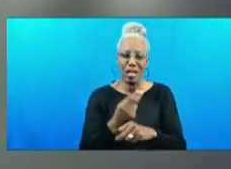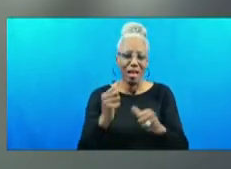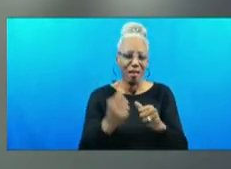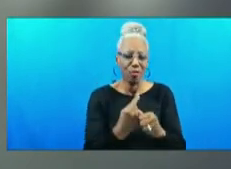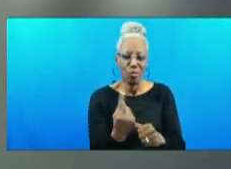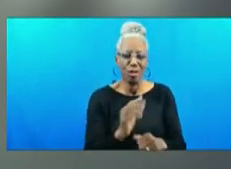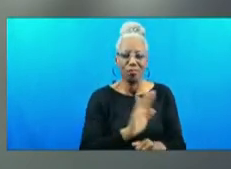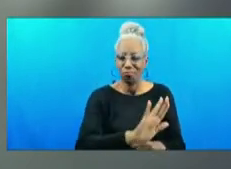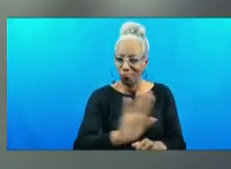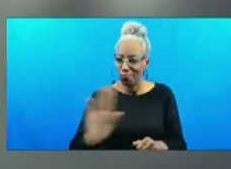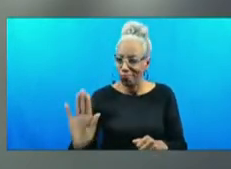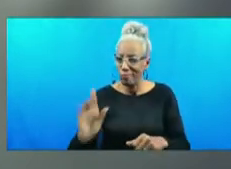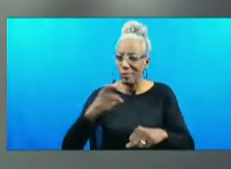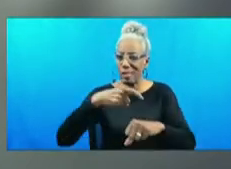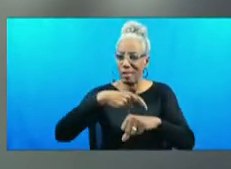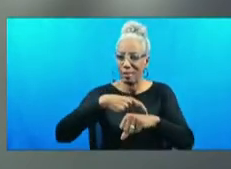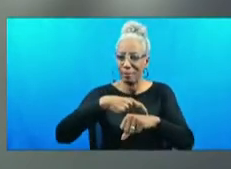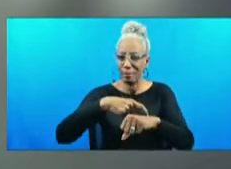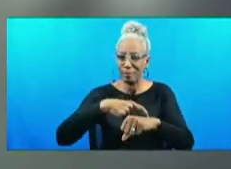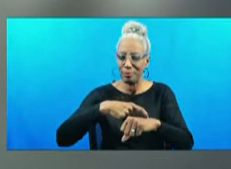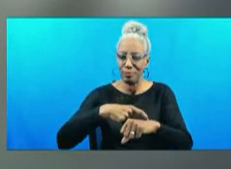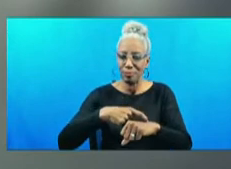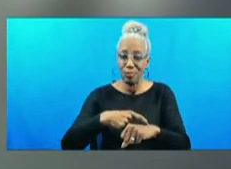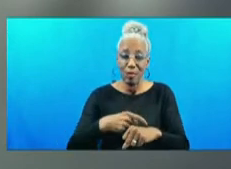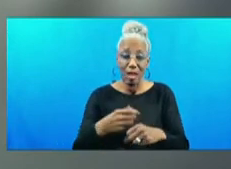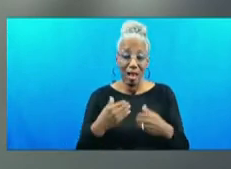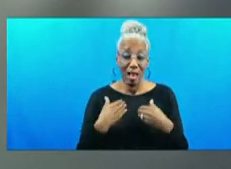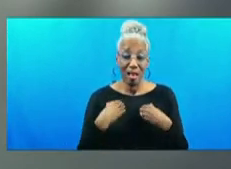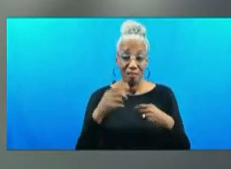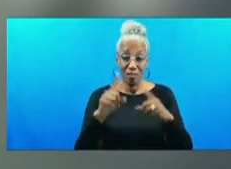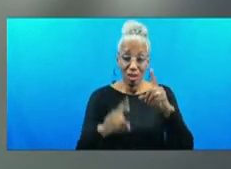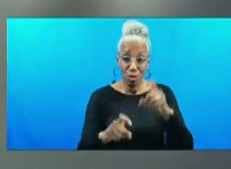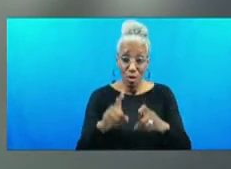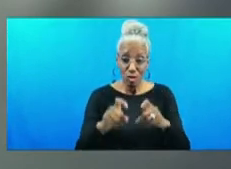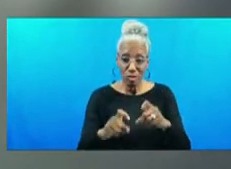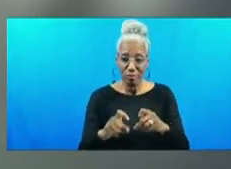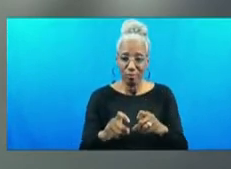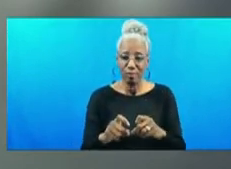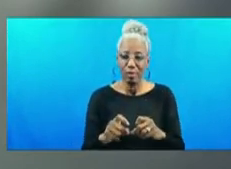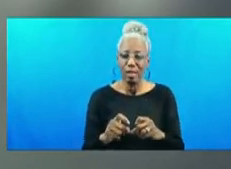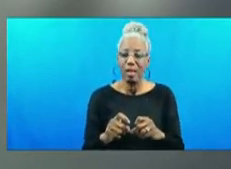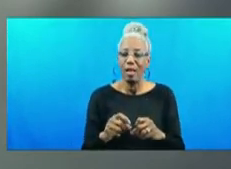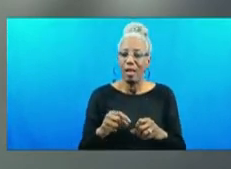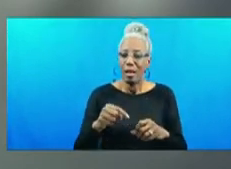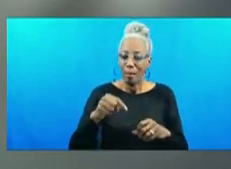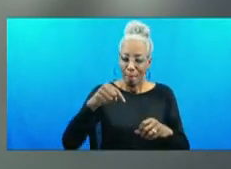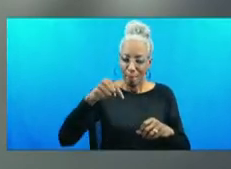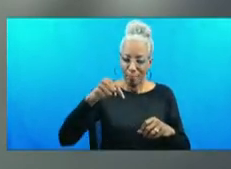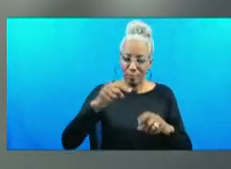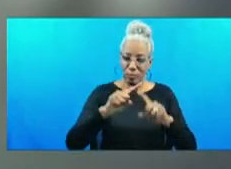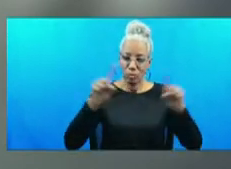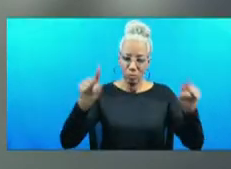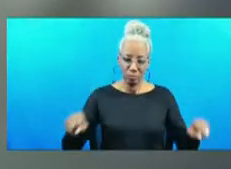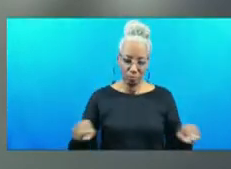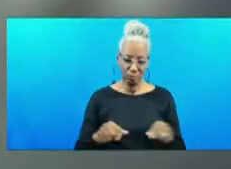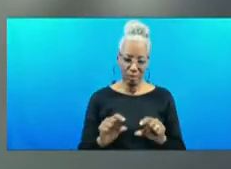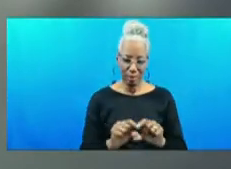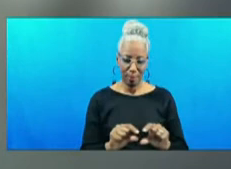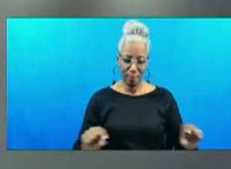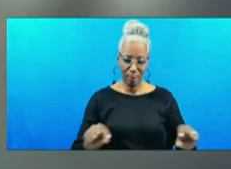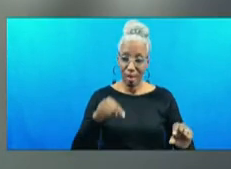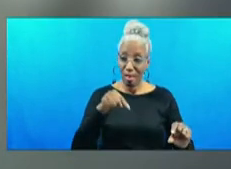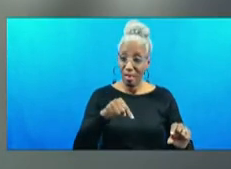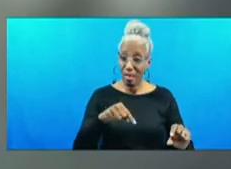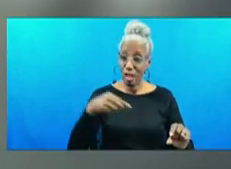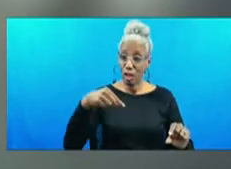may submit a question via the Q&A functionality. These questions will be monitored